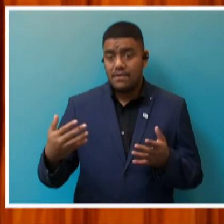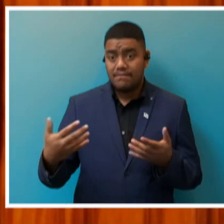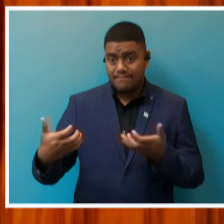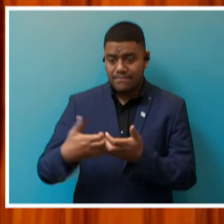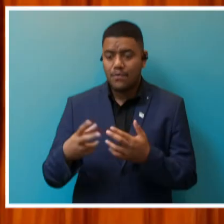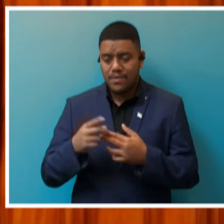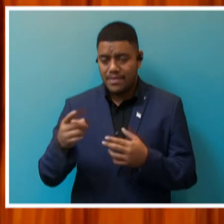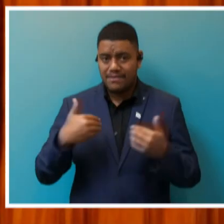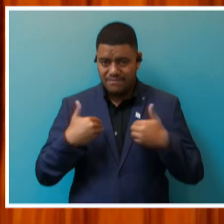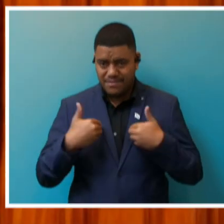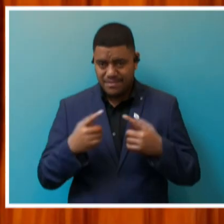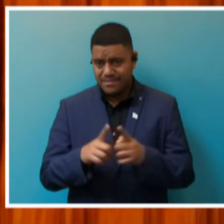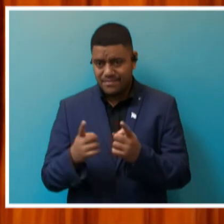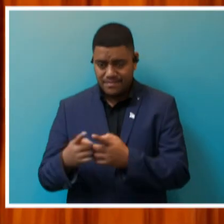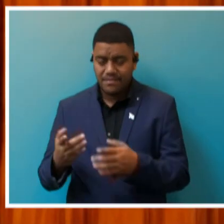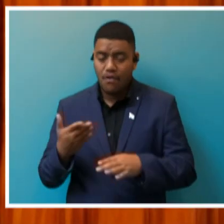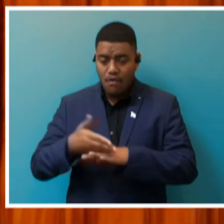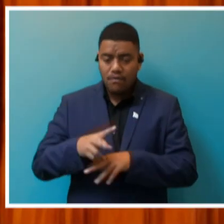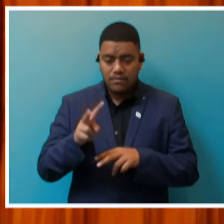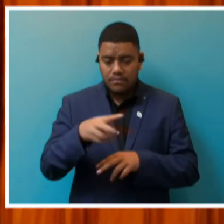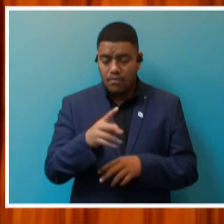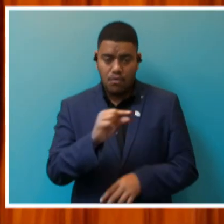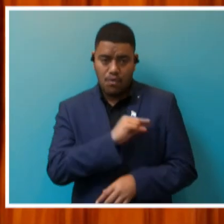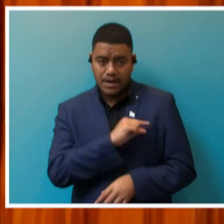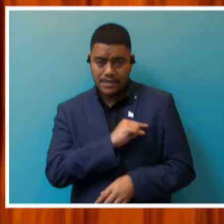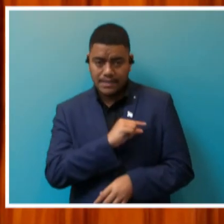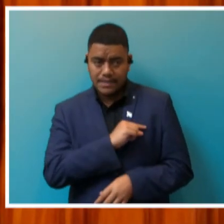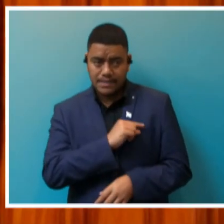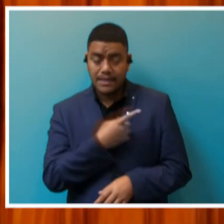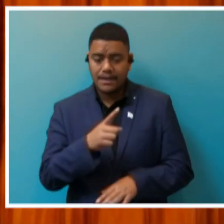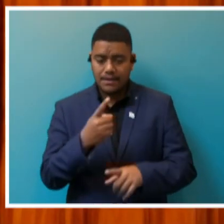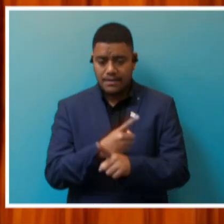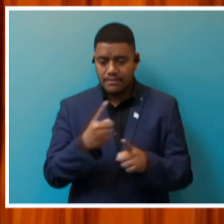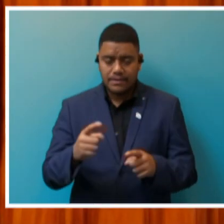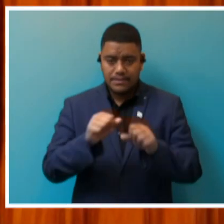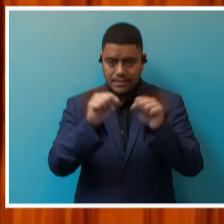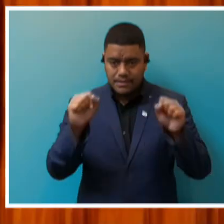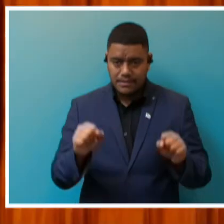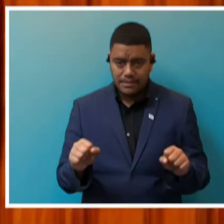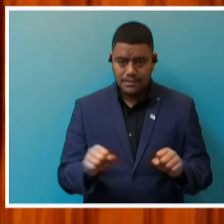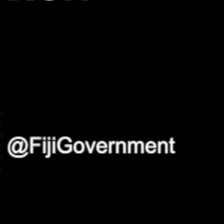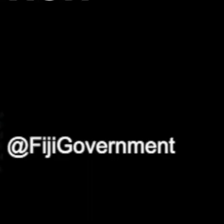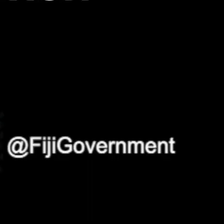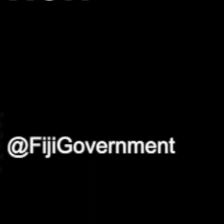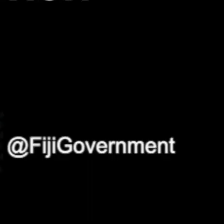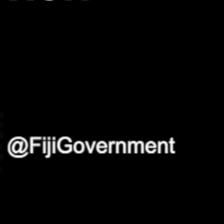themselves under the oversight of their internal quality assurance and governance systems and the governance structures.